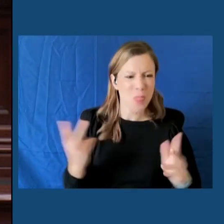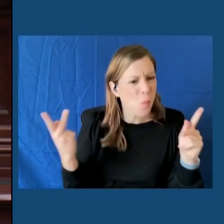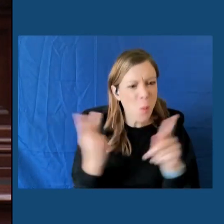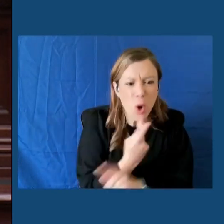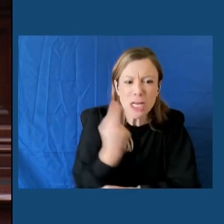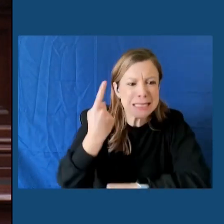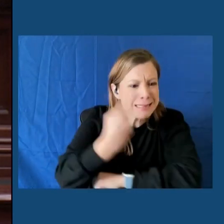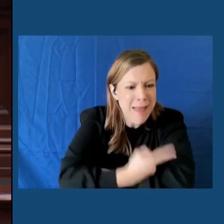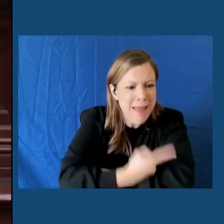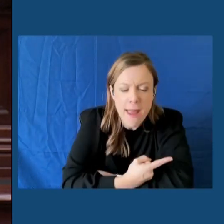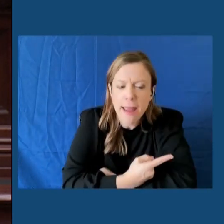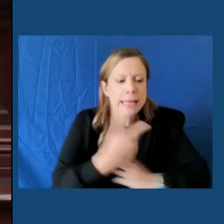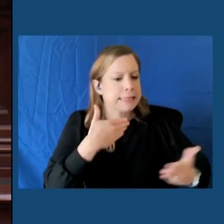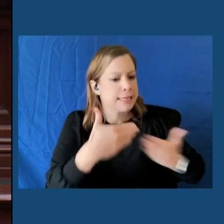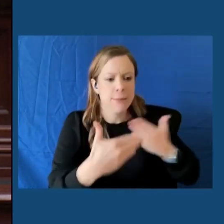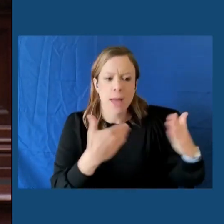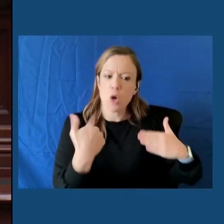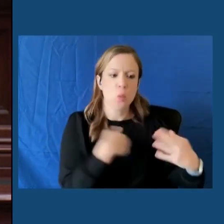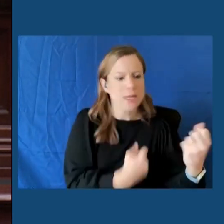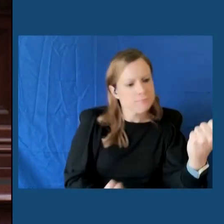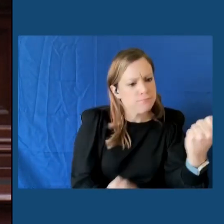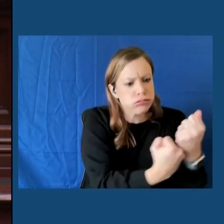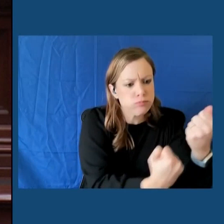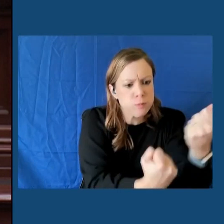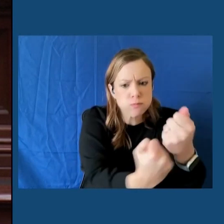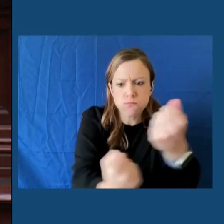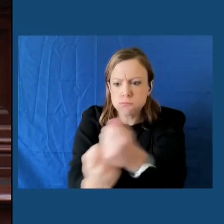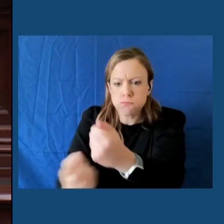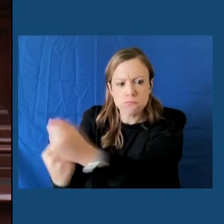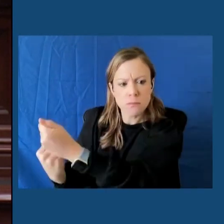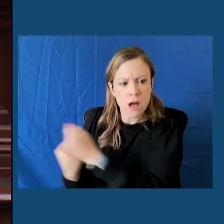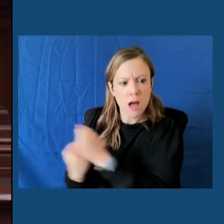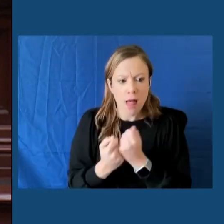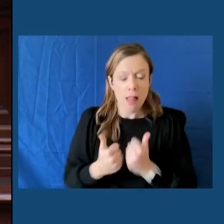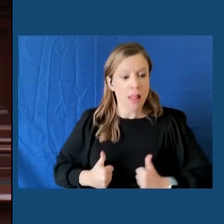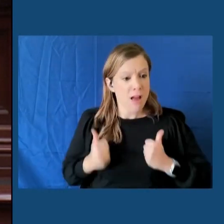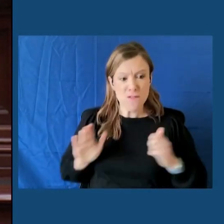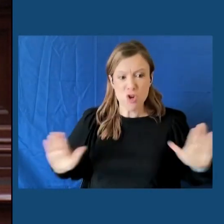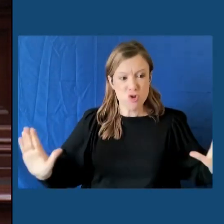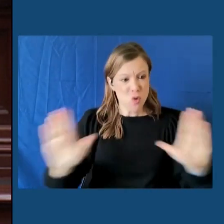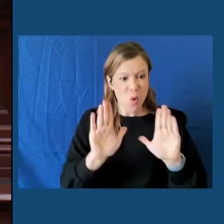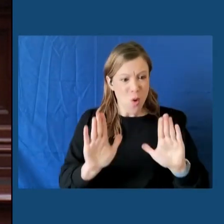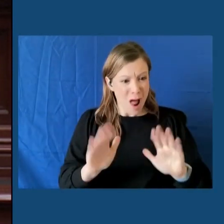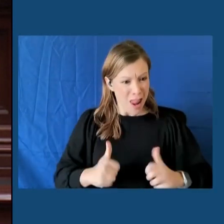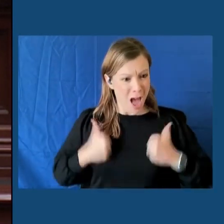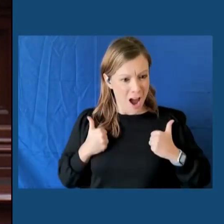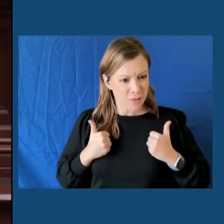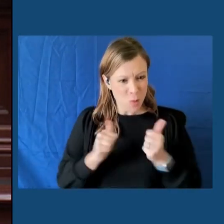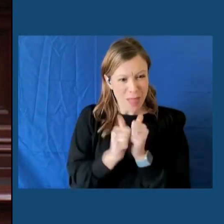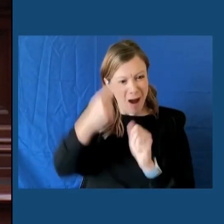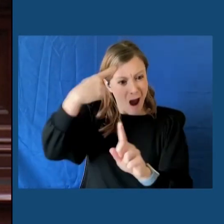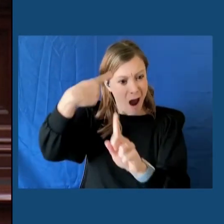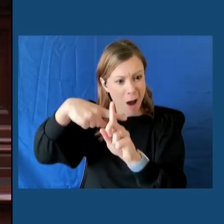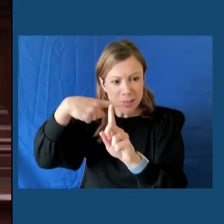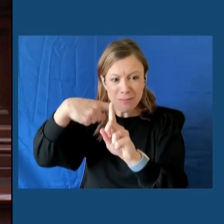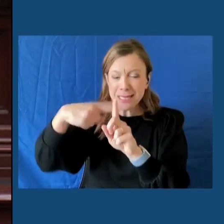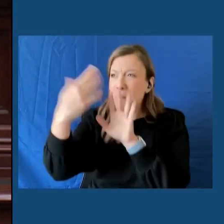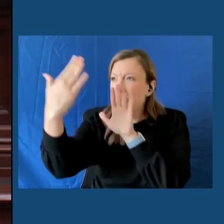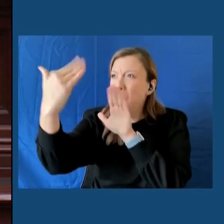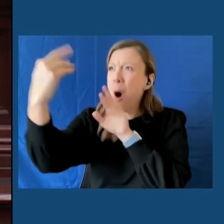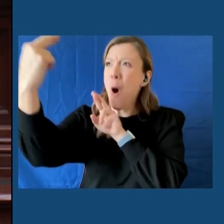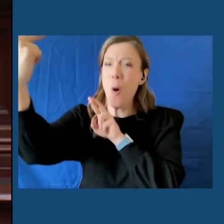their lives with optimism and hope. And if we as